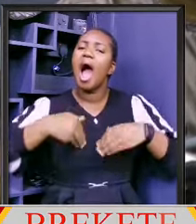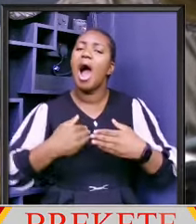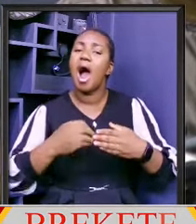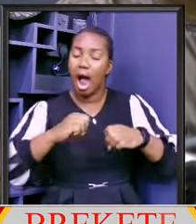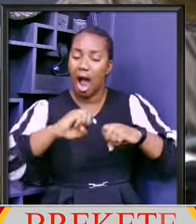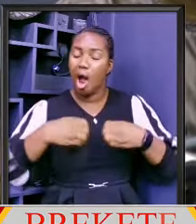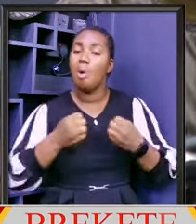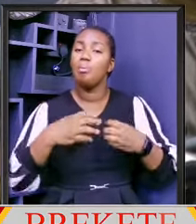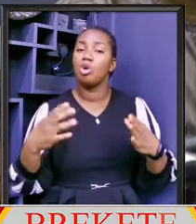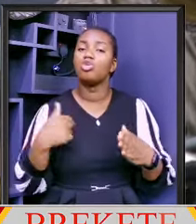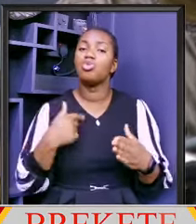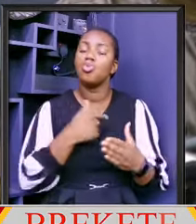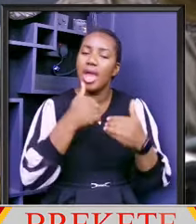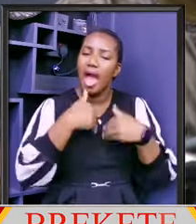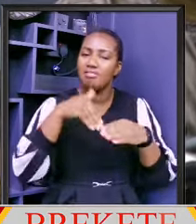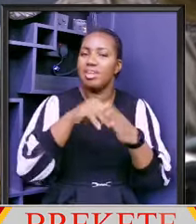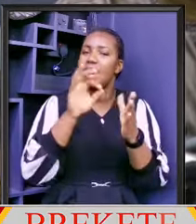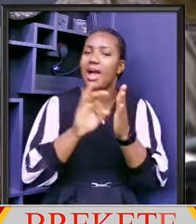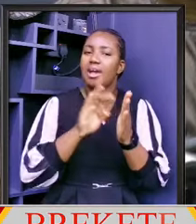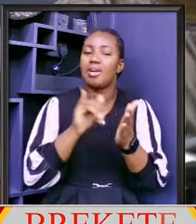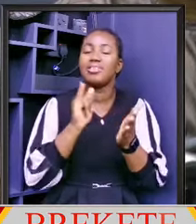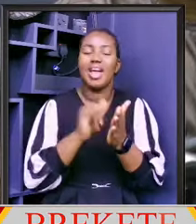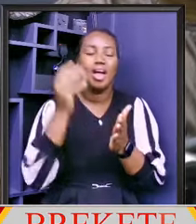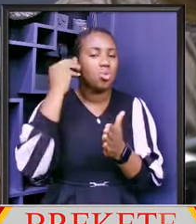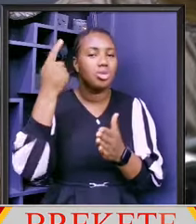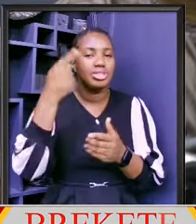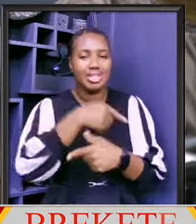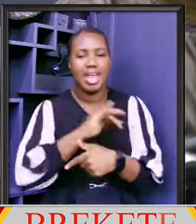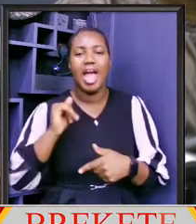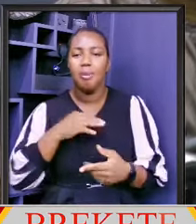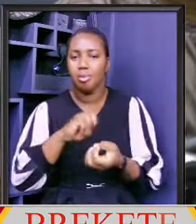That is the day our problem started.